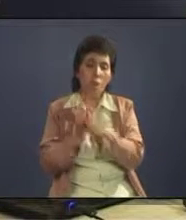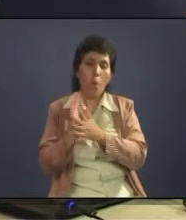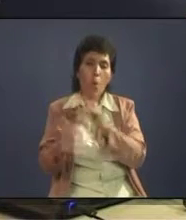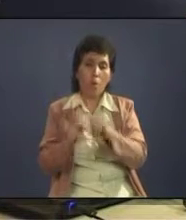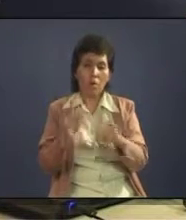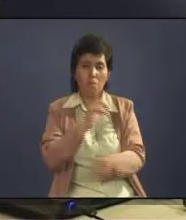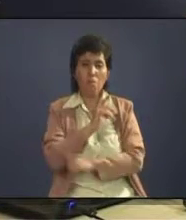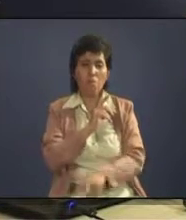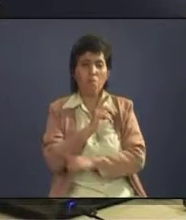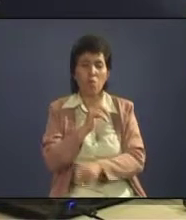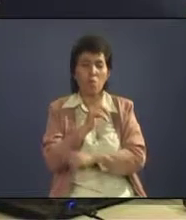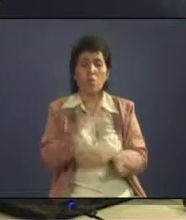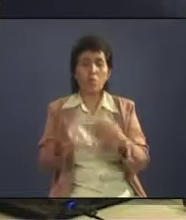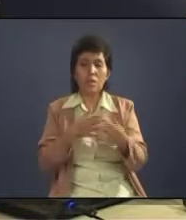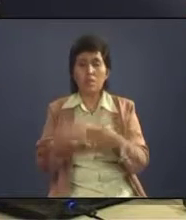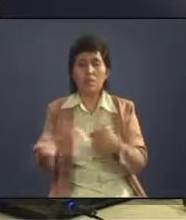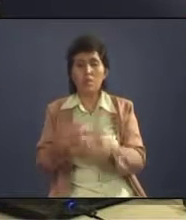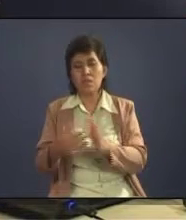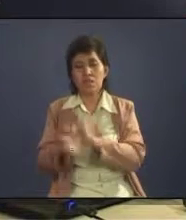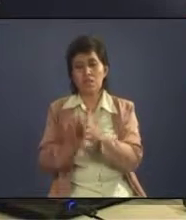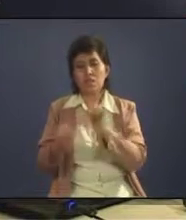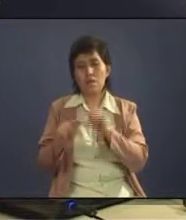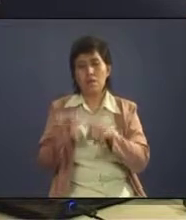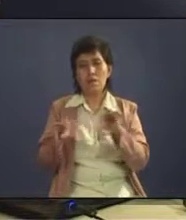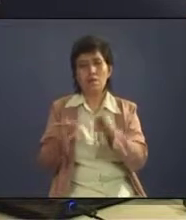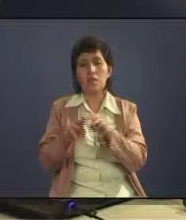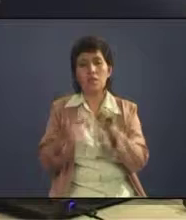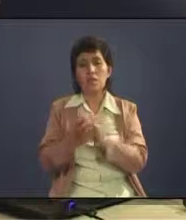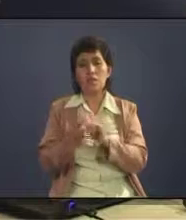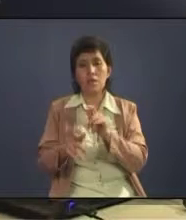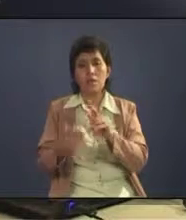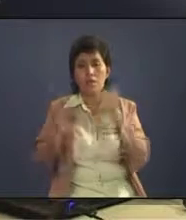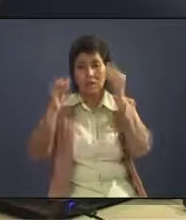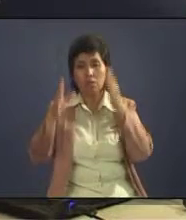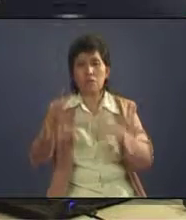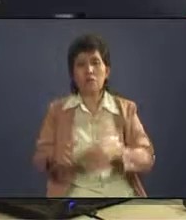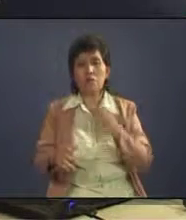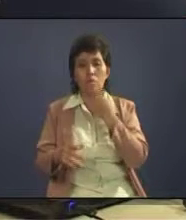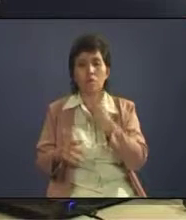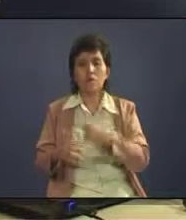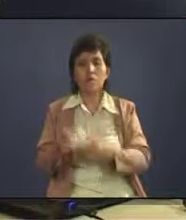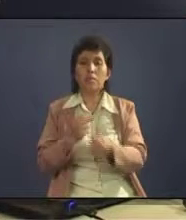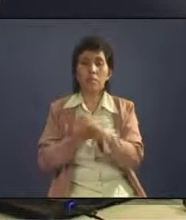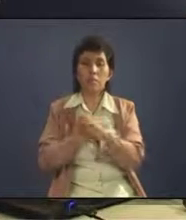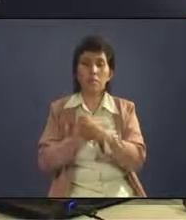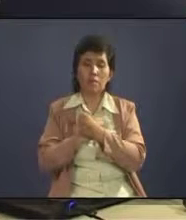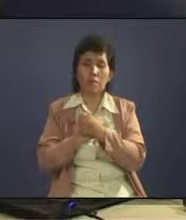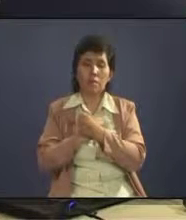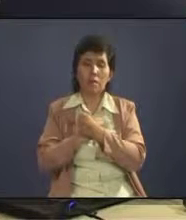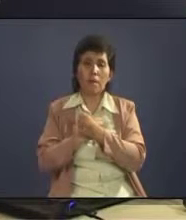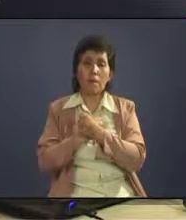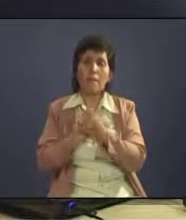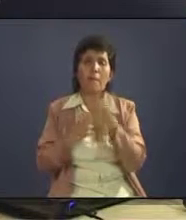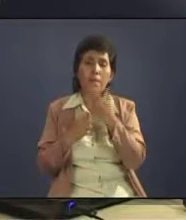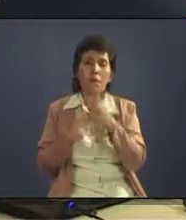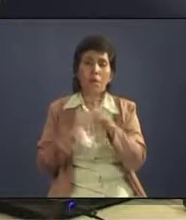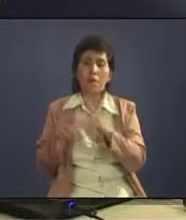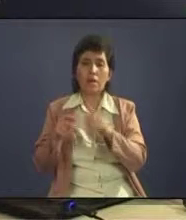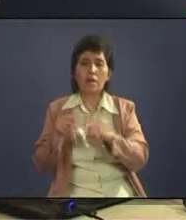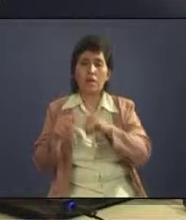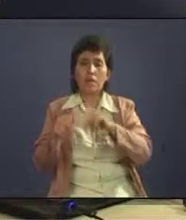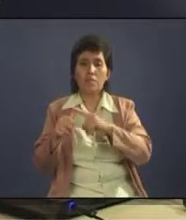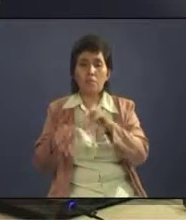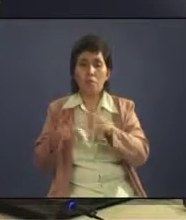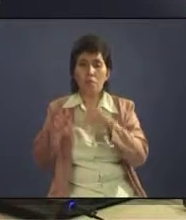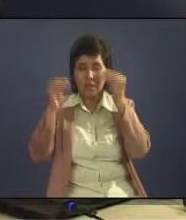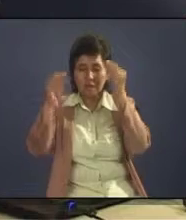of a question being asked by a teacher or anyone, who is the person that you loved most, okay? Now, the answer mostly